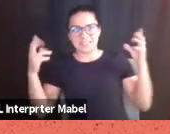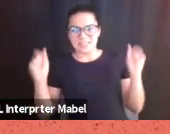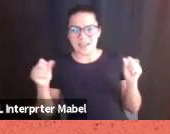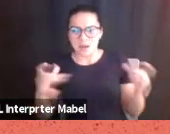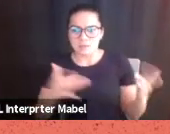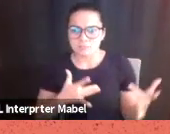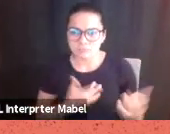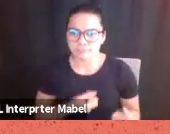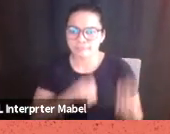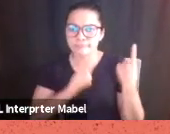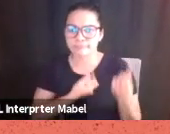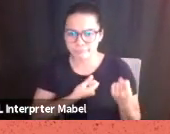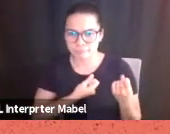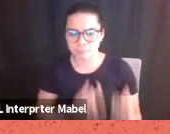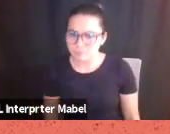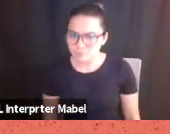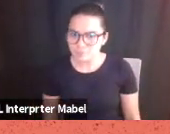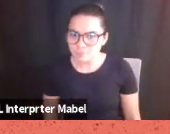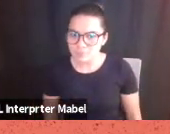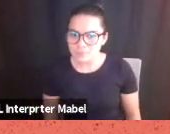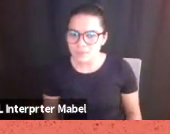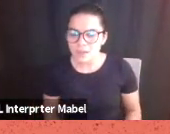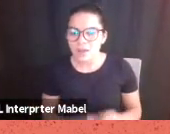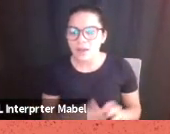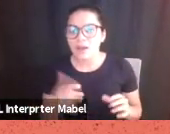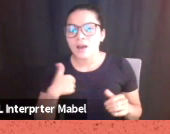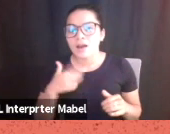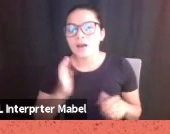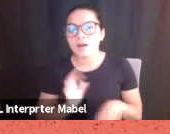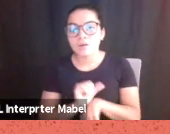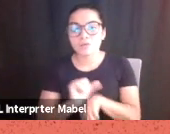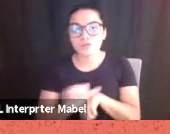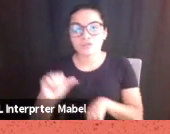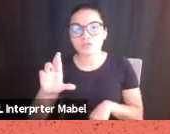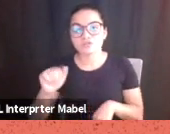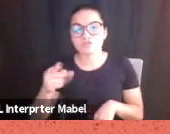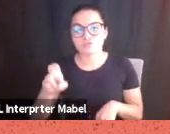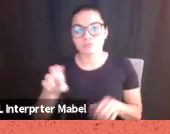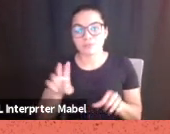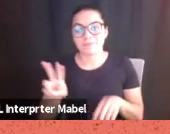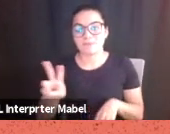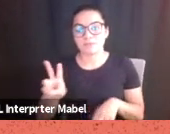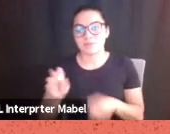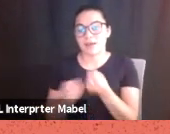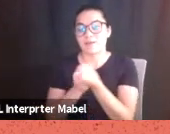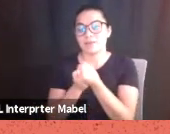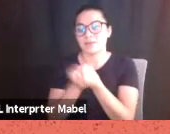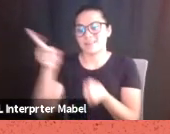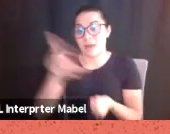as a rape victim advocate, what I experienced at the hospital